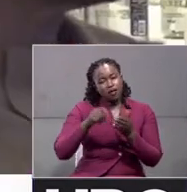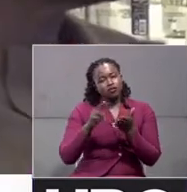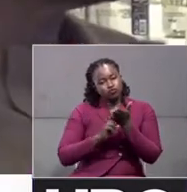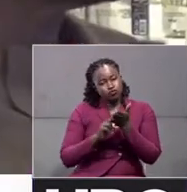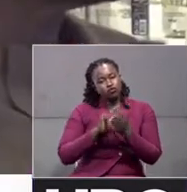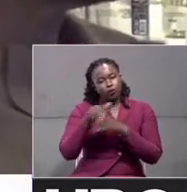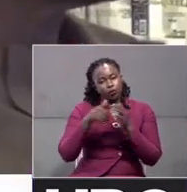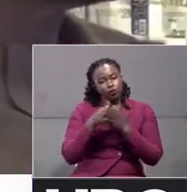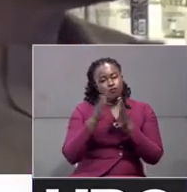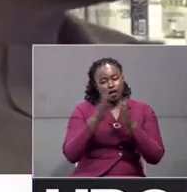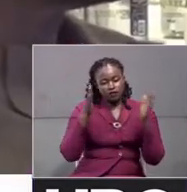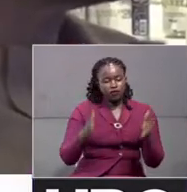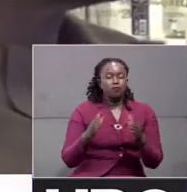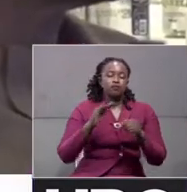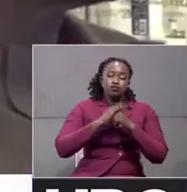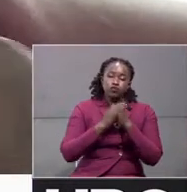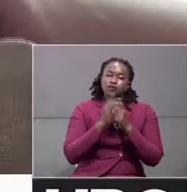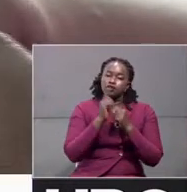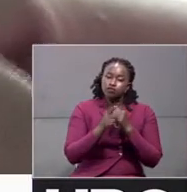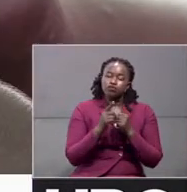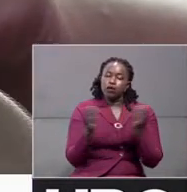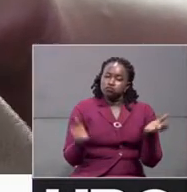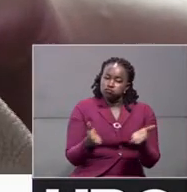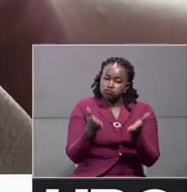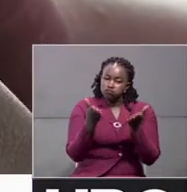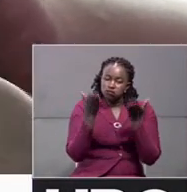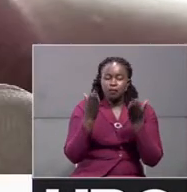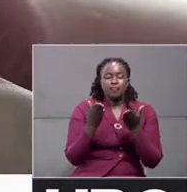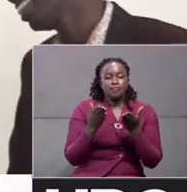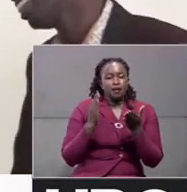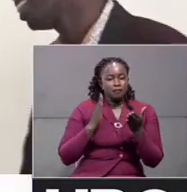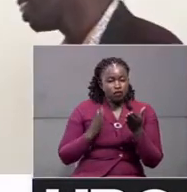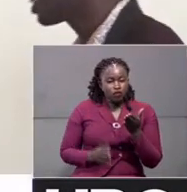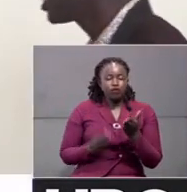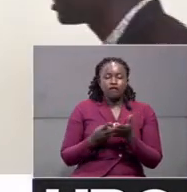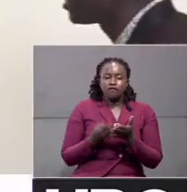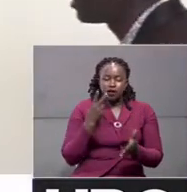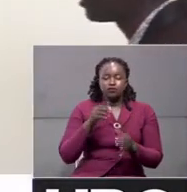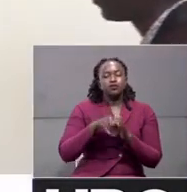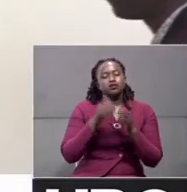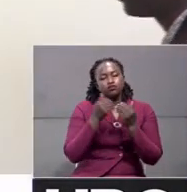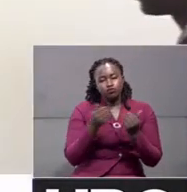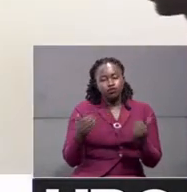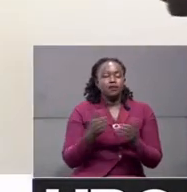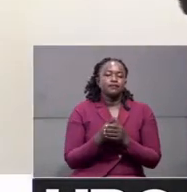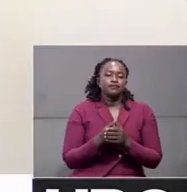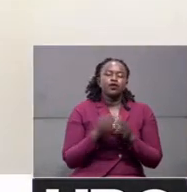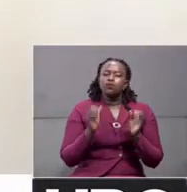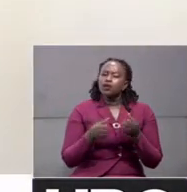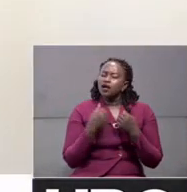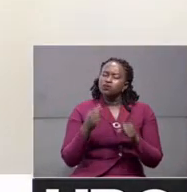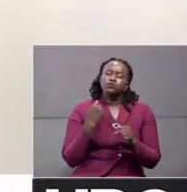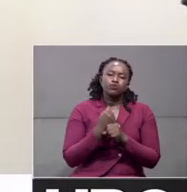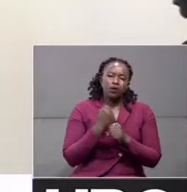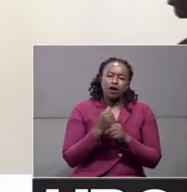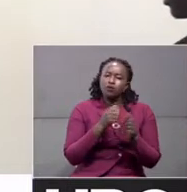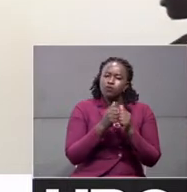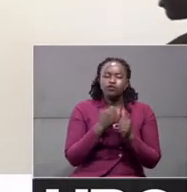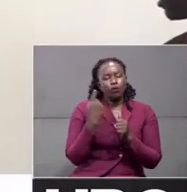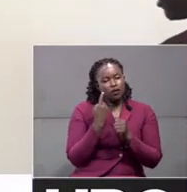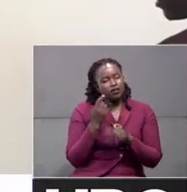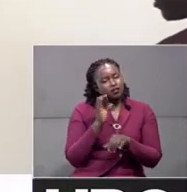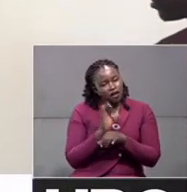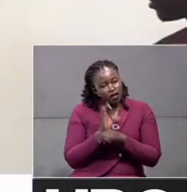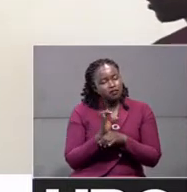all platforms to ensure the revival of moral values among children. We are not going to work with only our church,